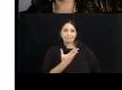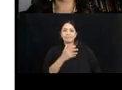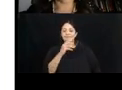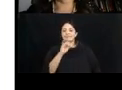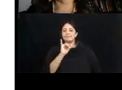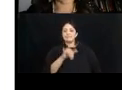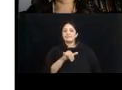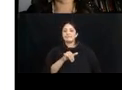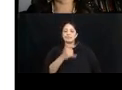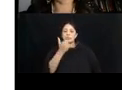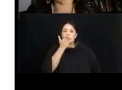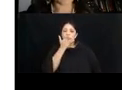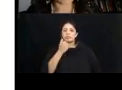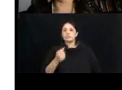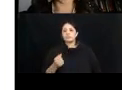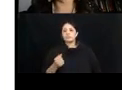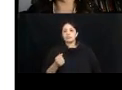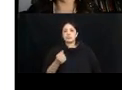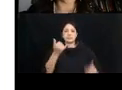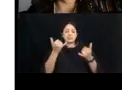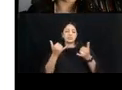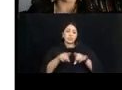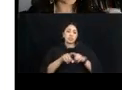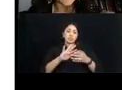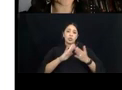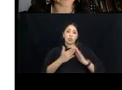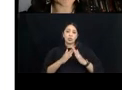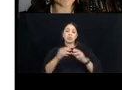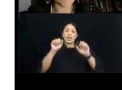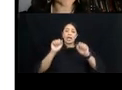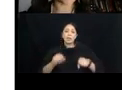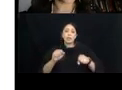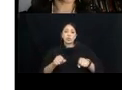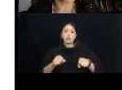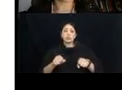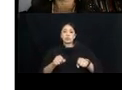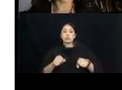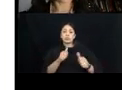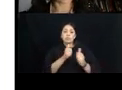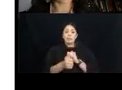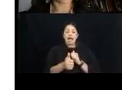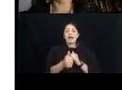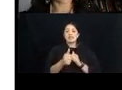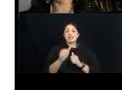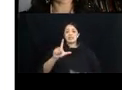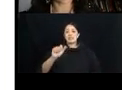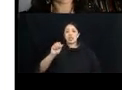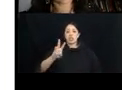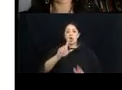And the communities were able to fulfill the integration law, by